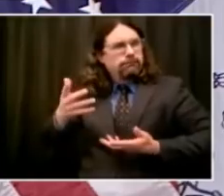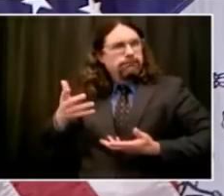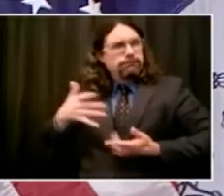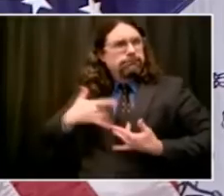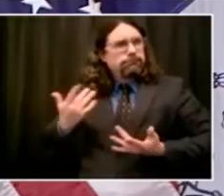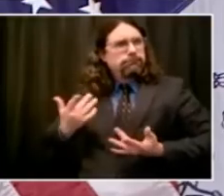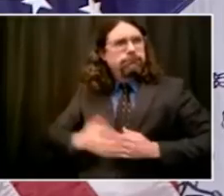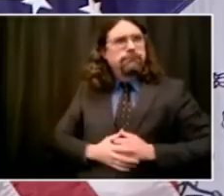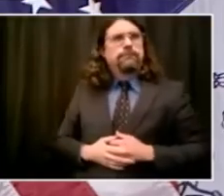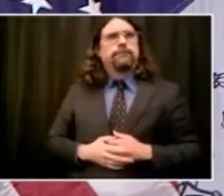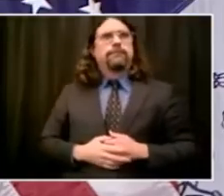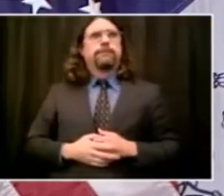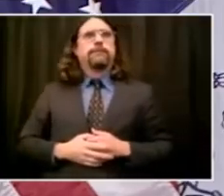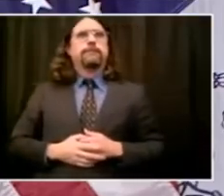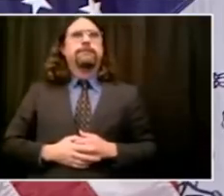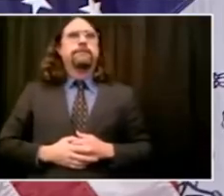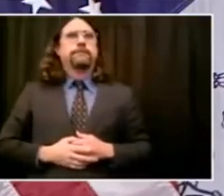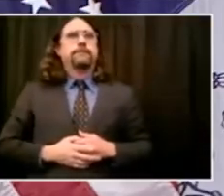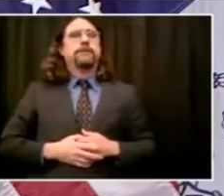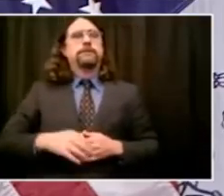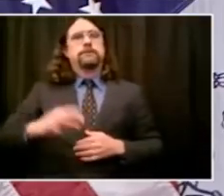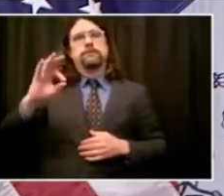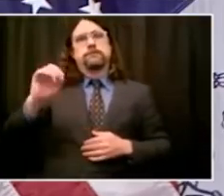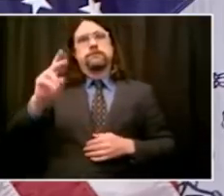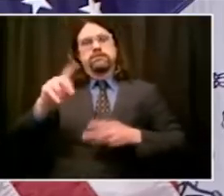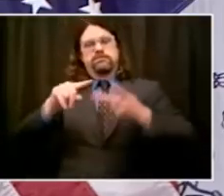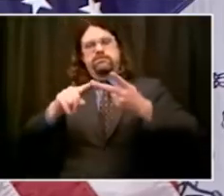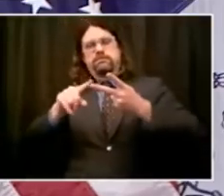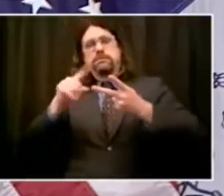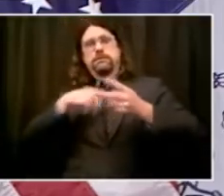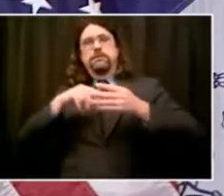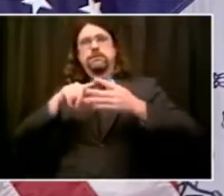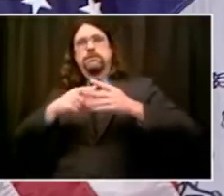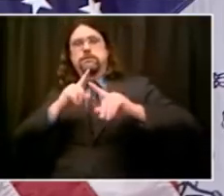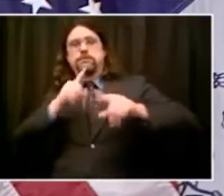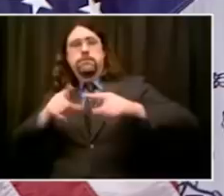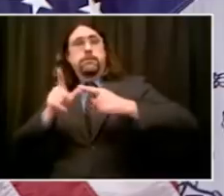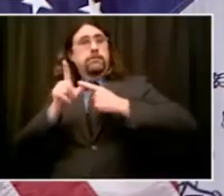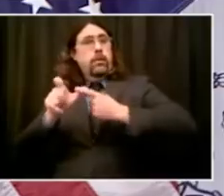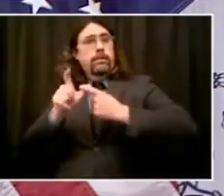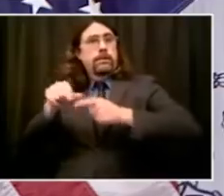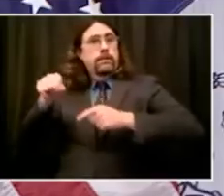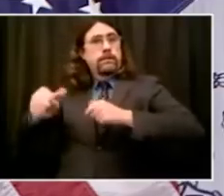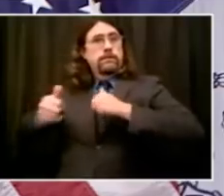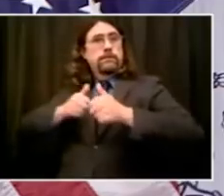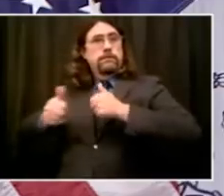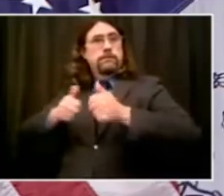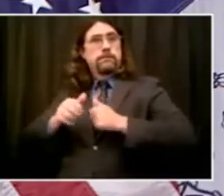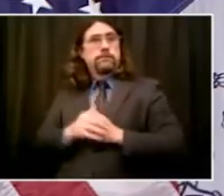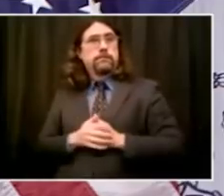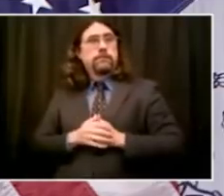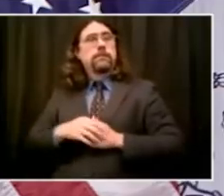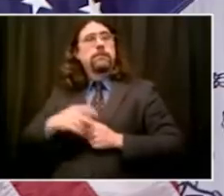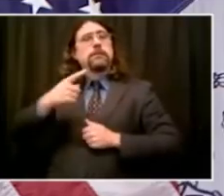we work very closely with the Roadrunners Club. They've been amazing throughout this